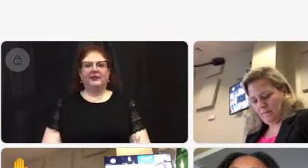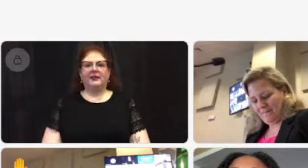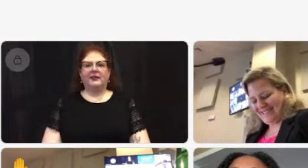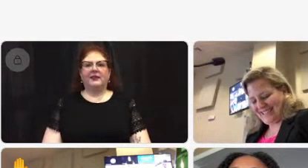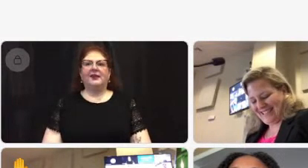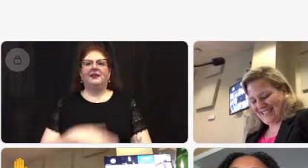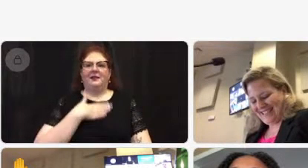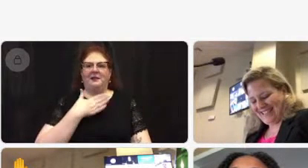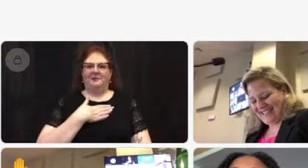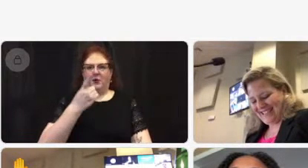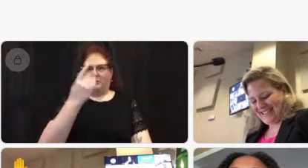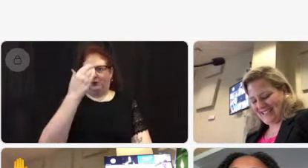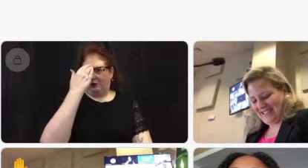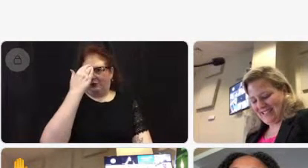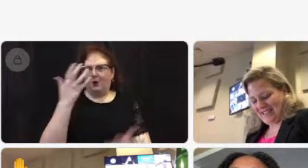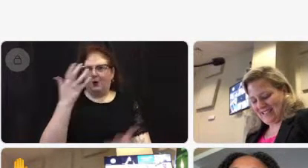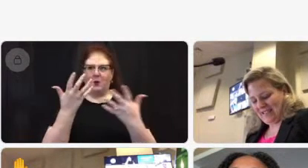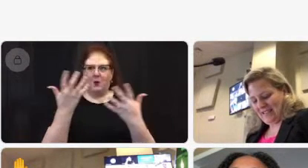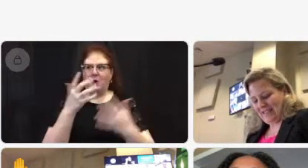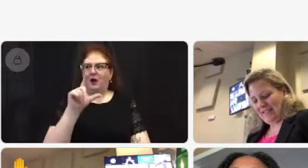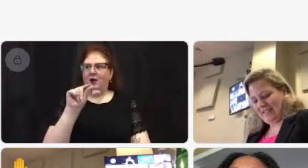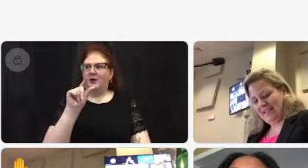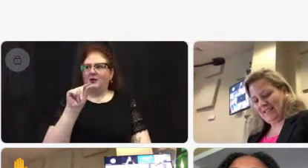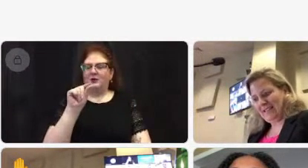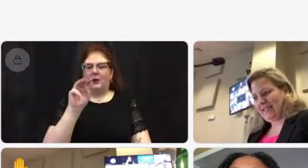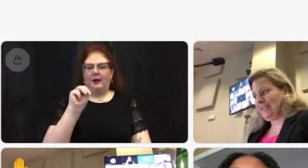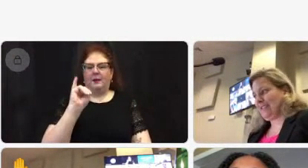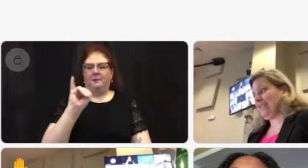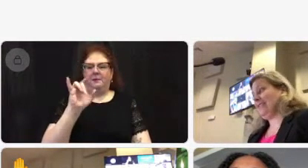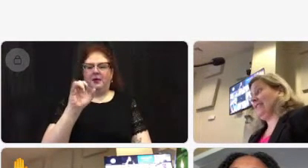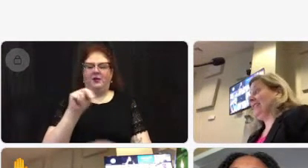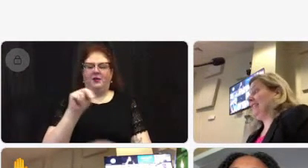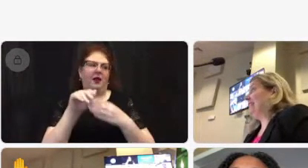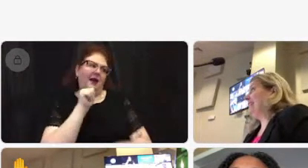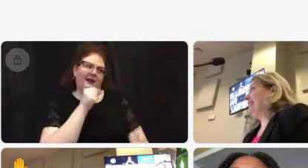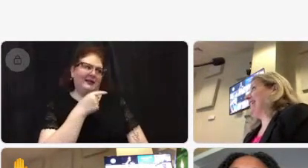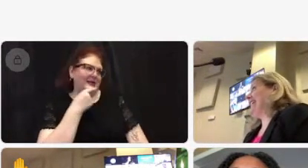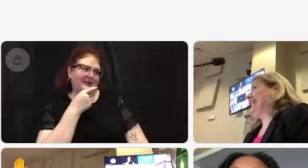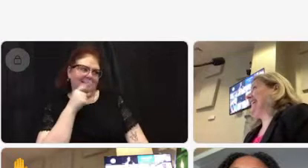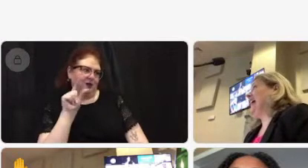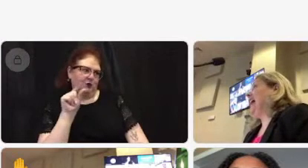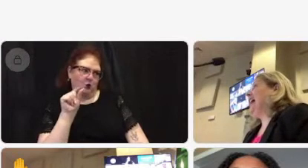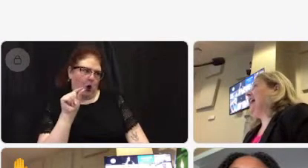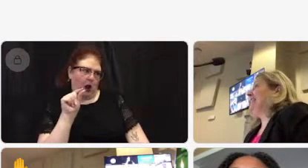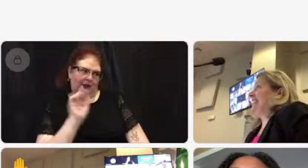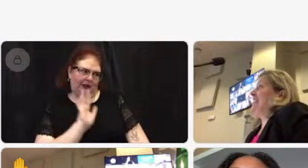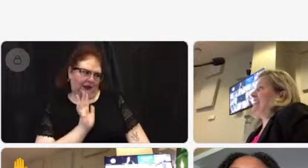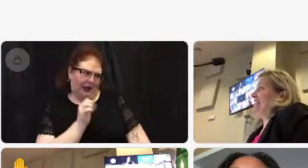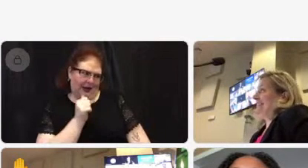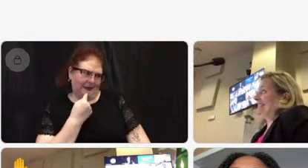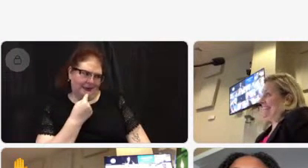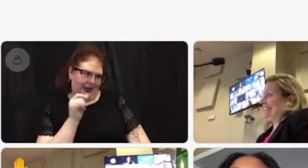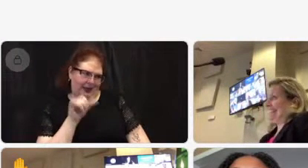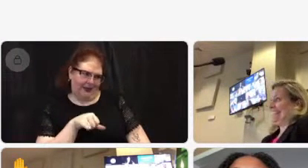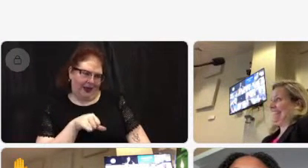is. I But didn't say 20. what's that? I didn't say 20.